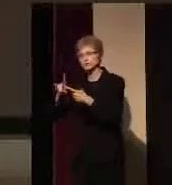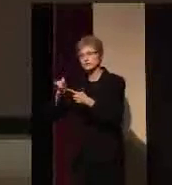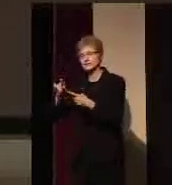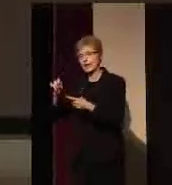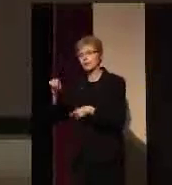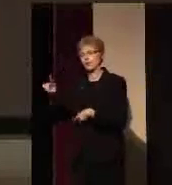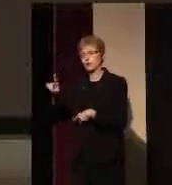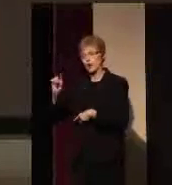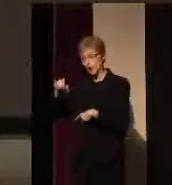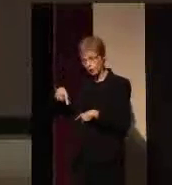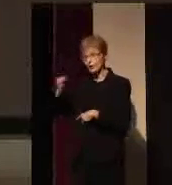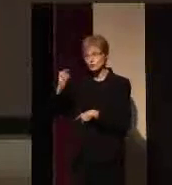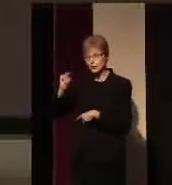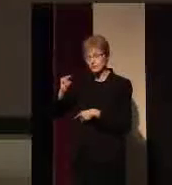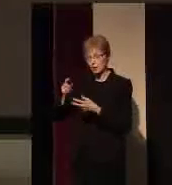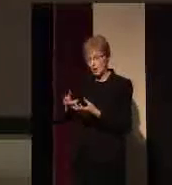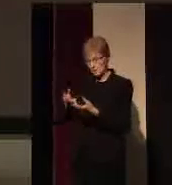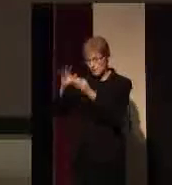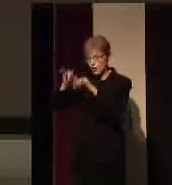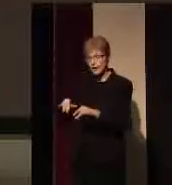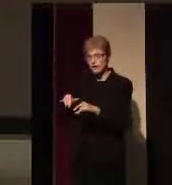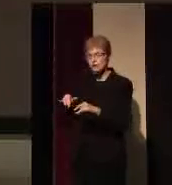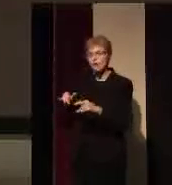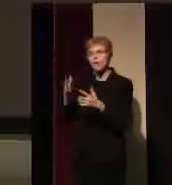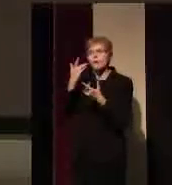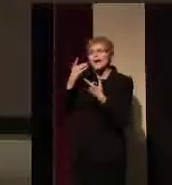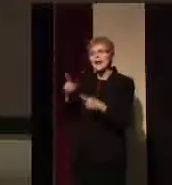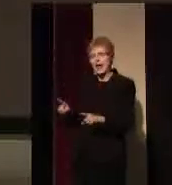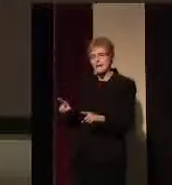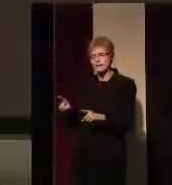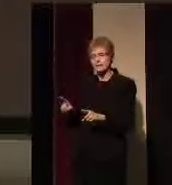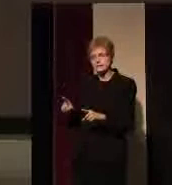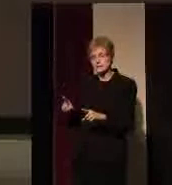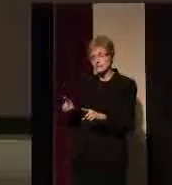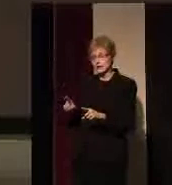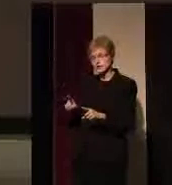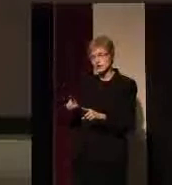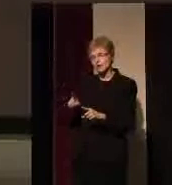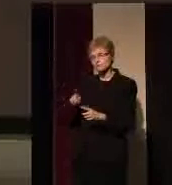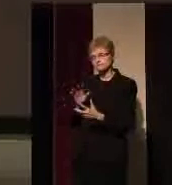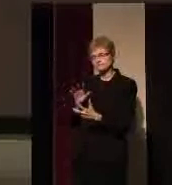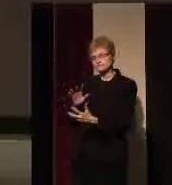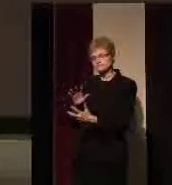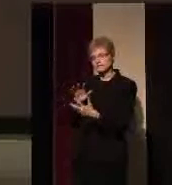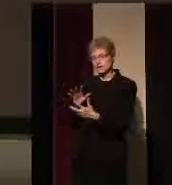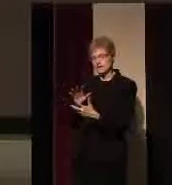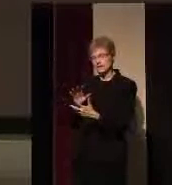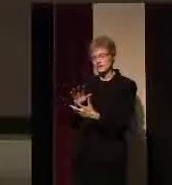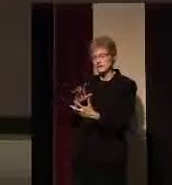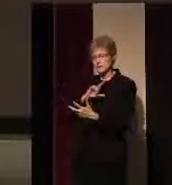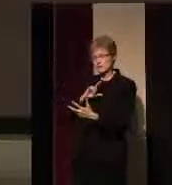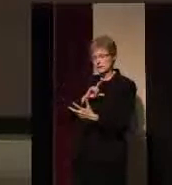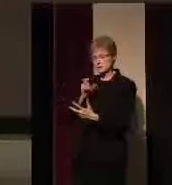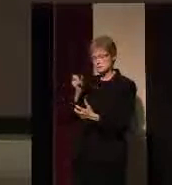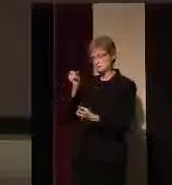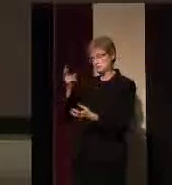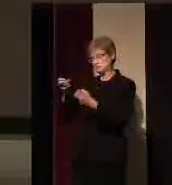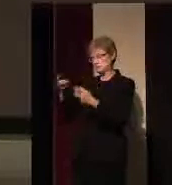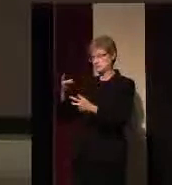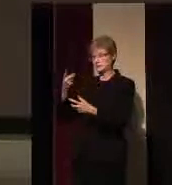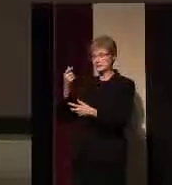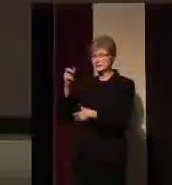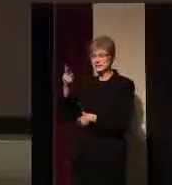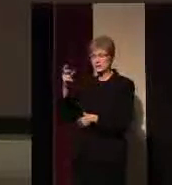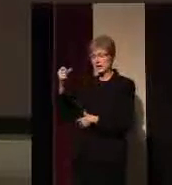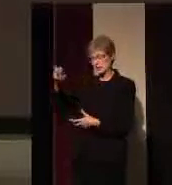of us that were there, it happened when the pandemonium broke out. When you start getting gas and all this, of course, in the